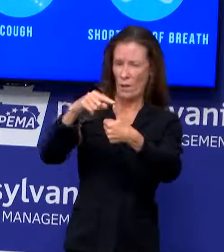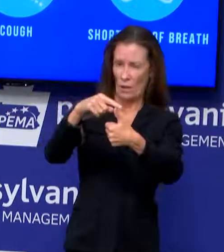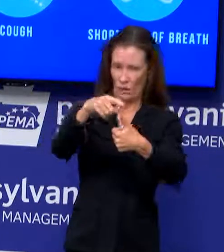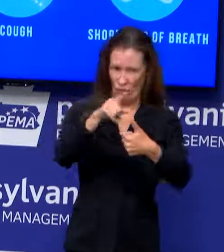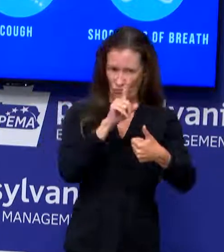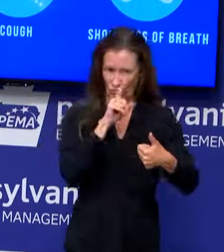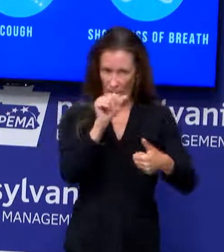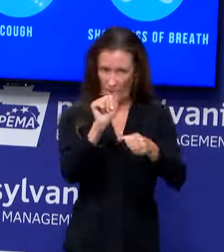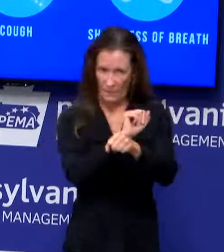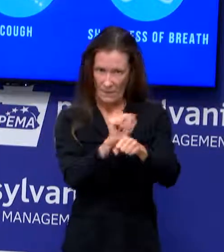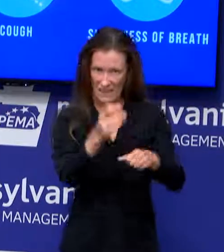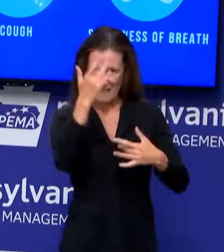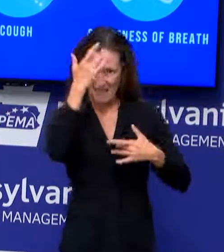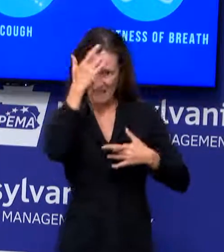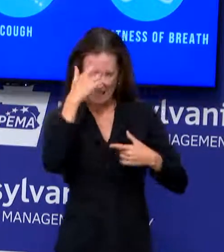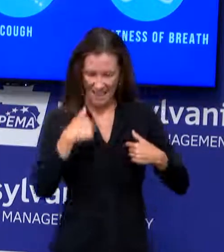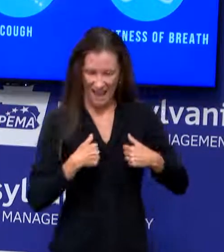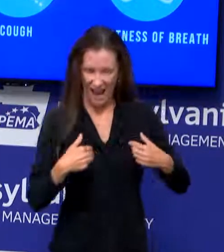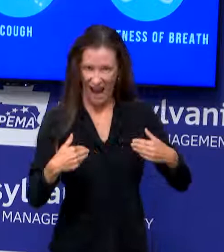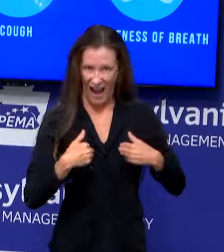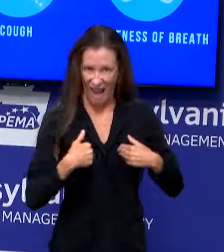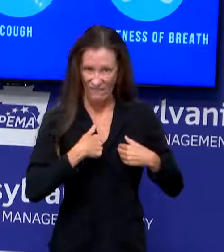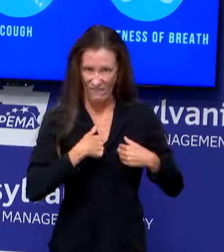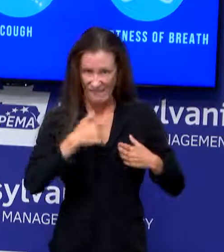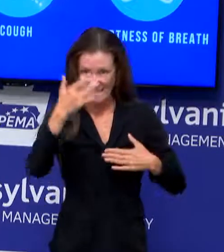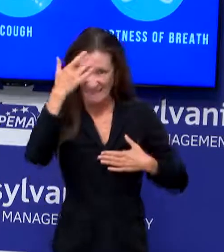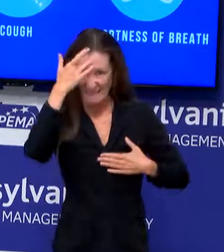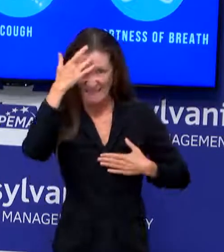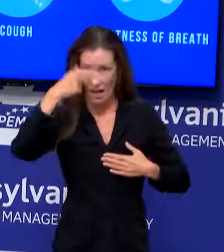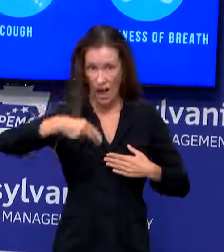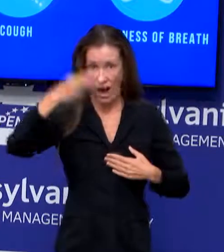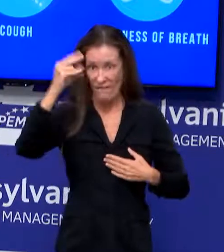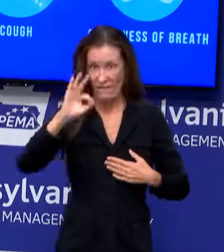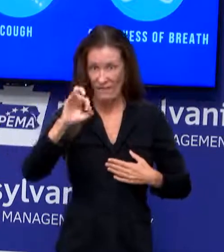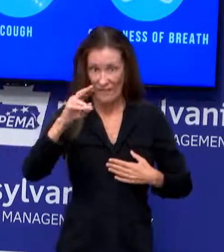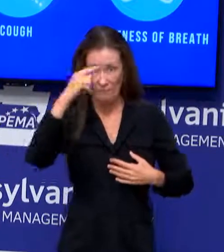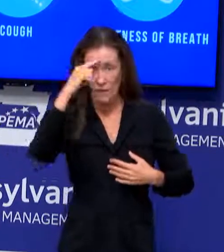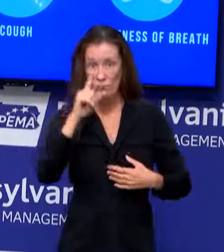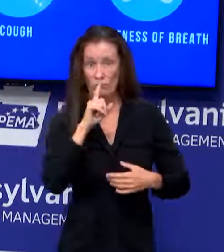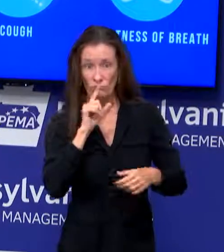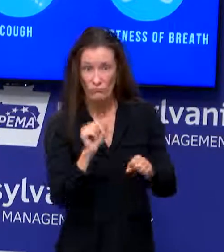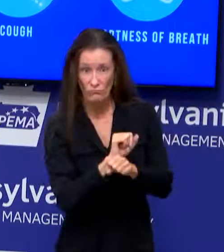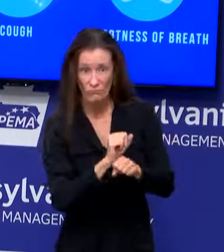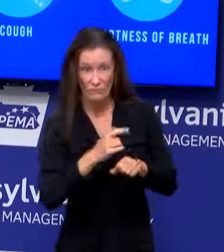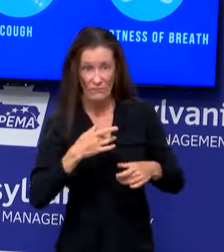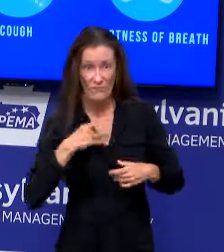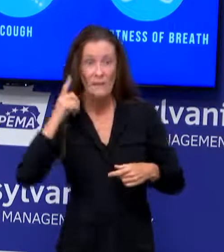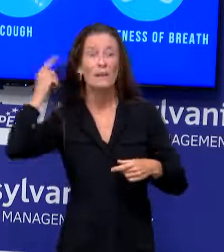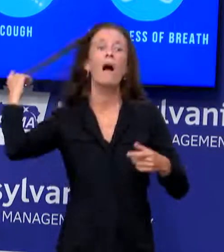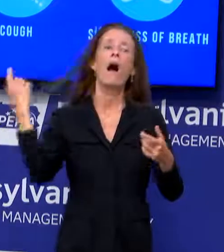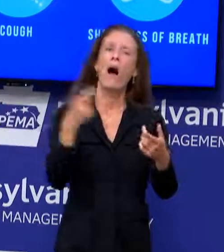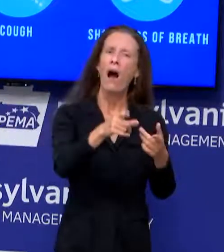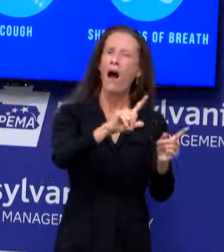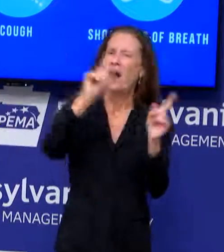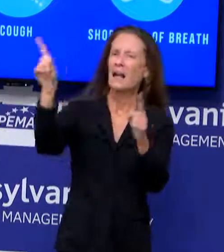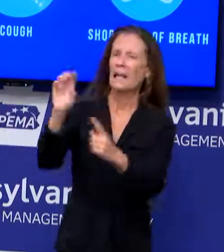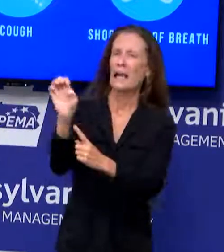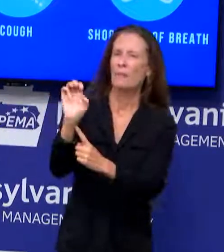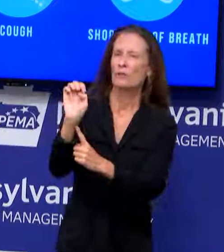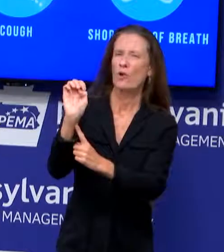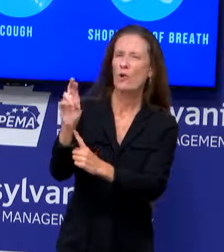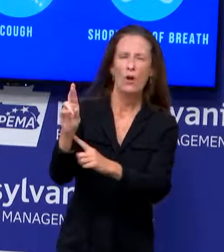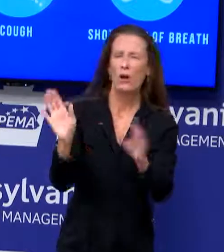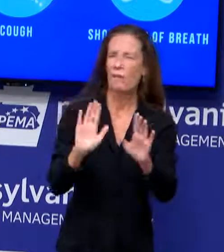be a very high fever or very ill. You don't have to go to the emergency department or the hospital. We want anybody to be able to get a test, but